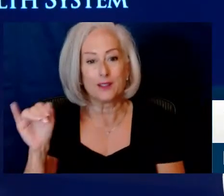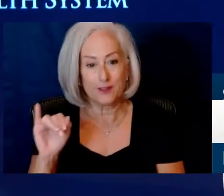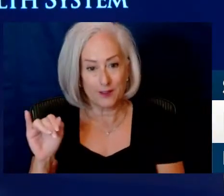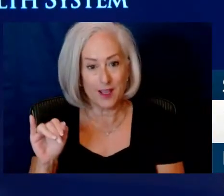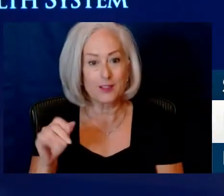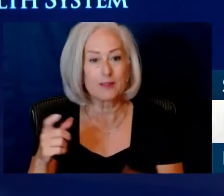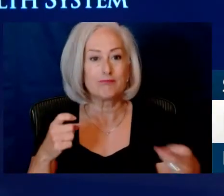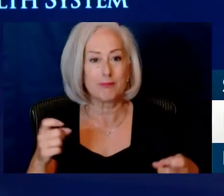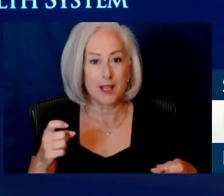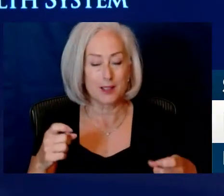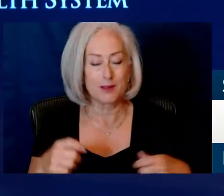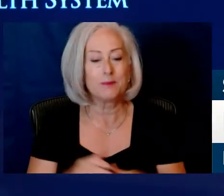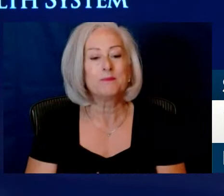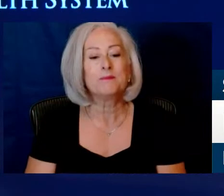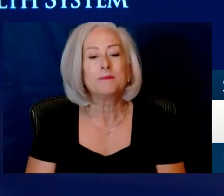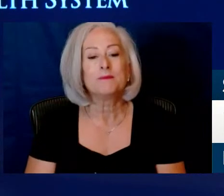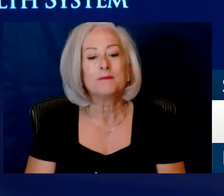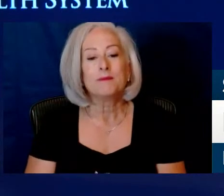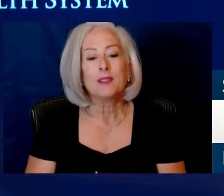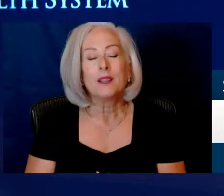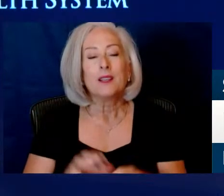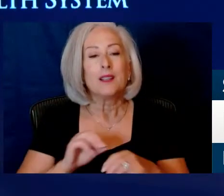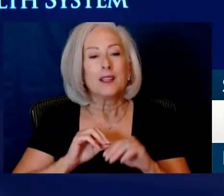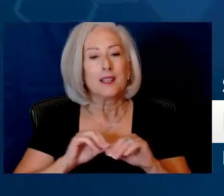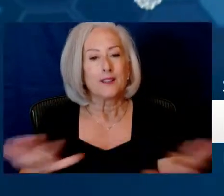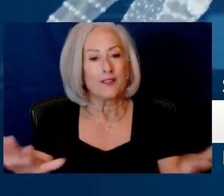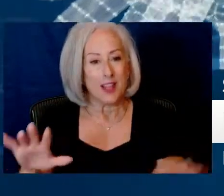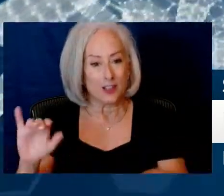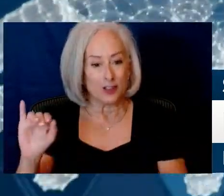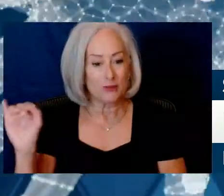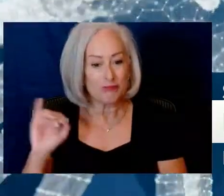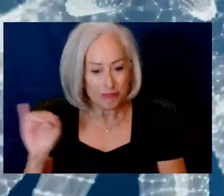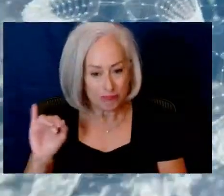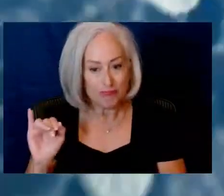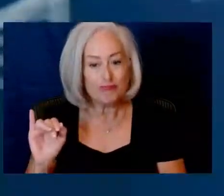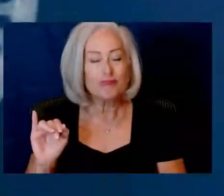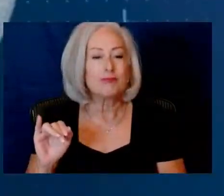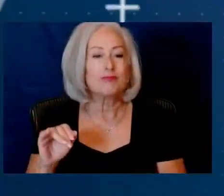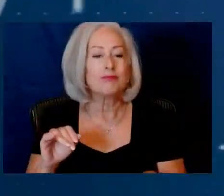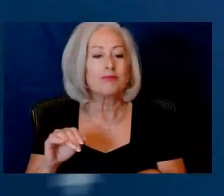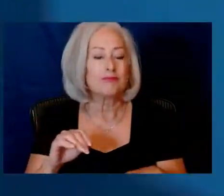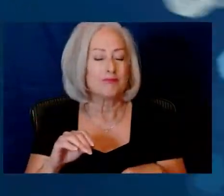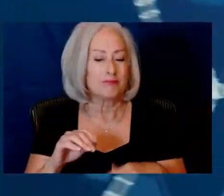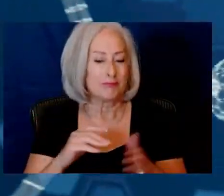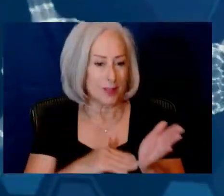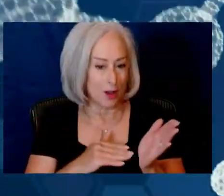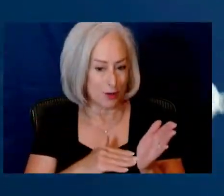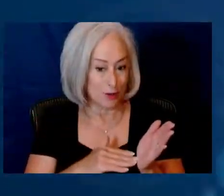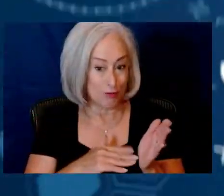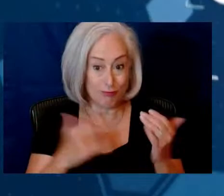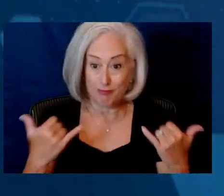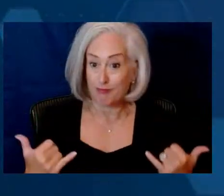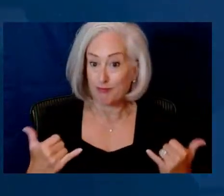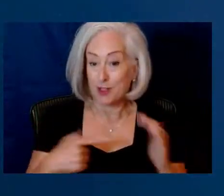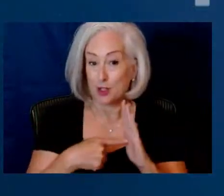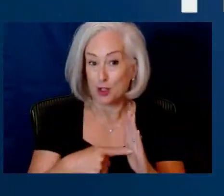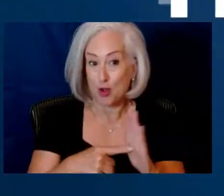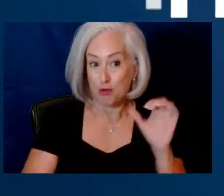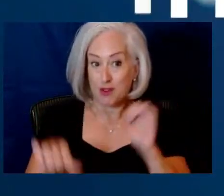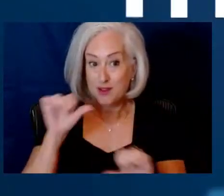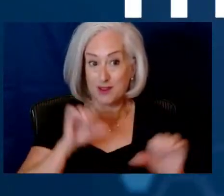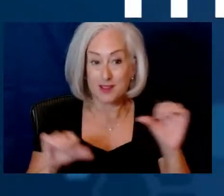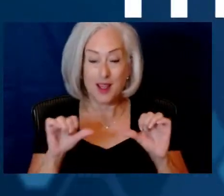disease physician. And this is Show Me the Science. Hope you all safely enjoyed your 4th of July celebrations this past